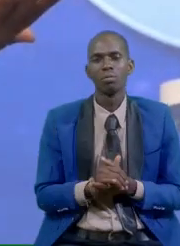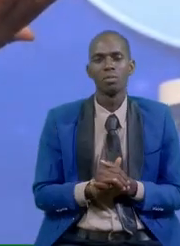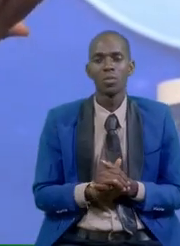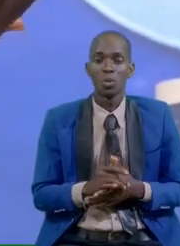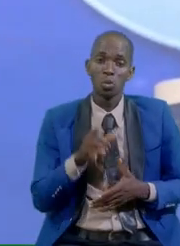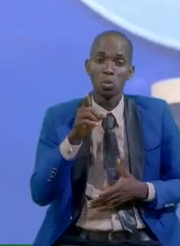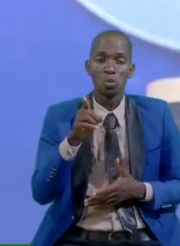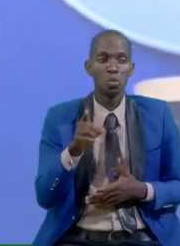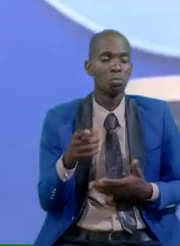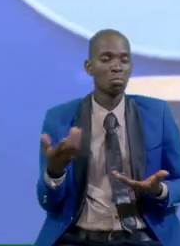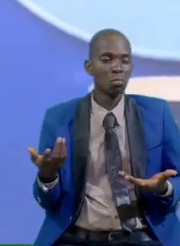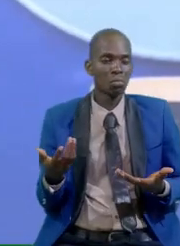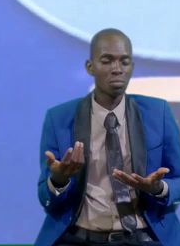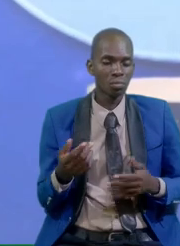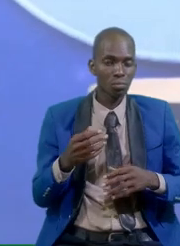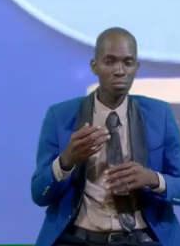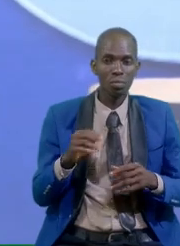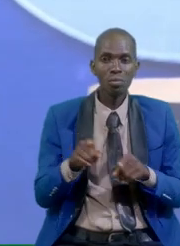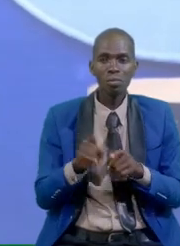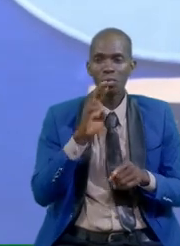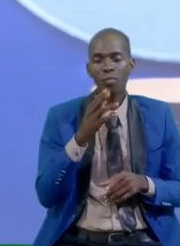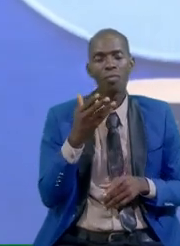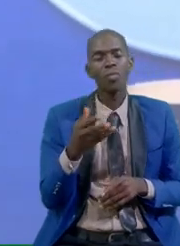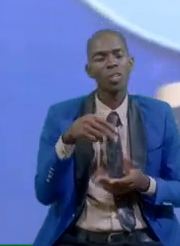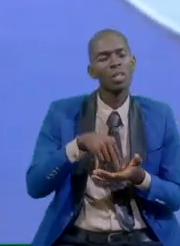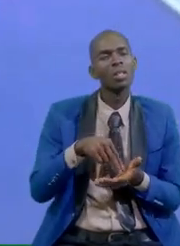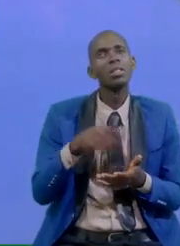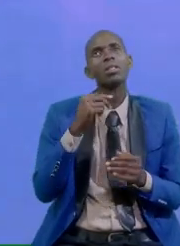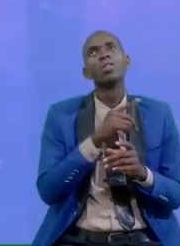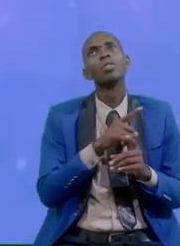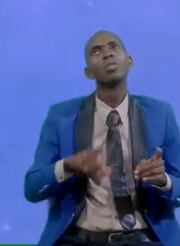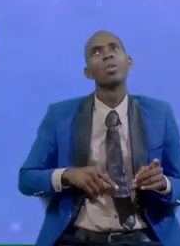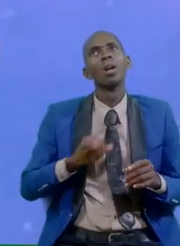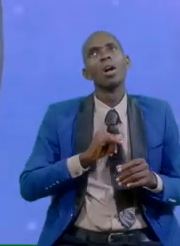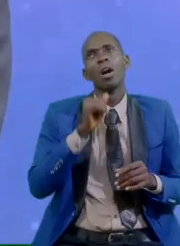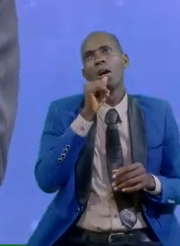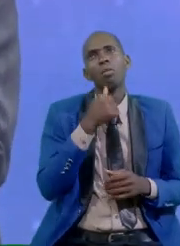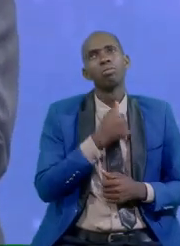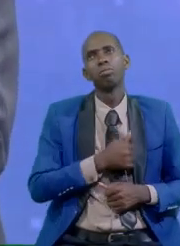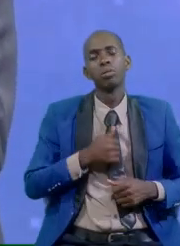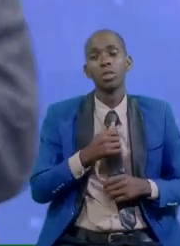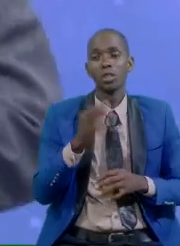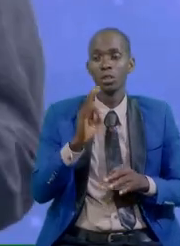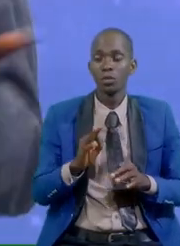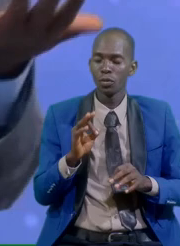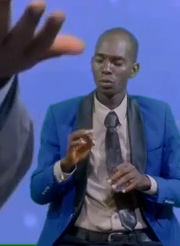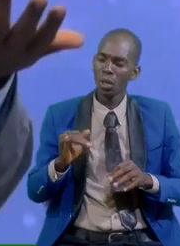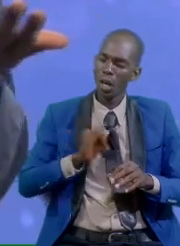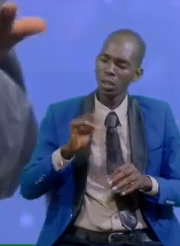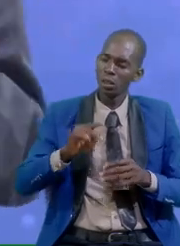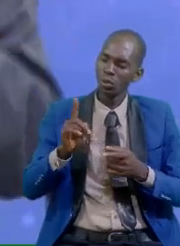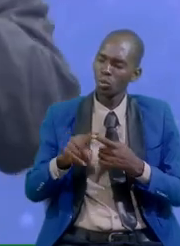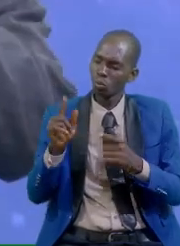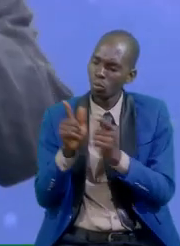any guilt on your life, say, Lord, I'm sorry. And if I need to go and say sorry to the person I offended, I'll